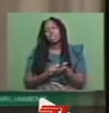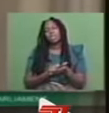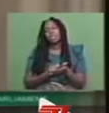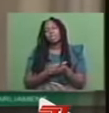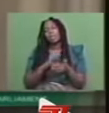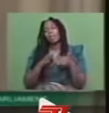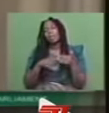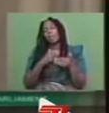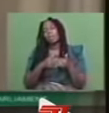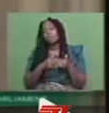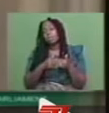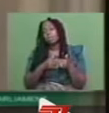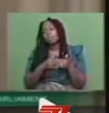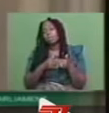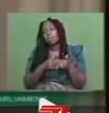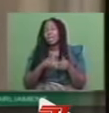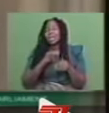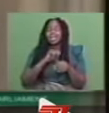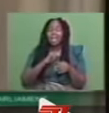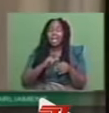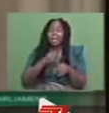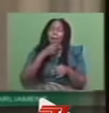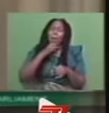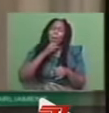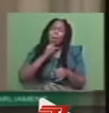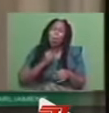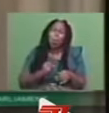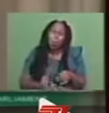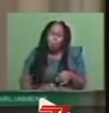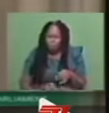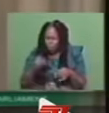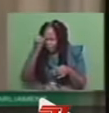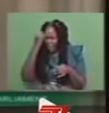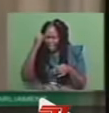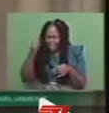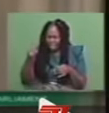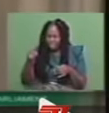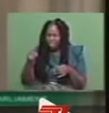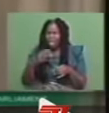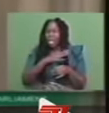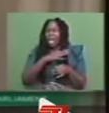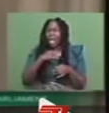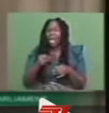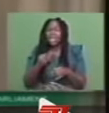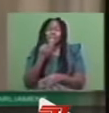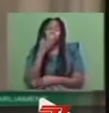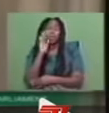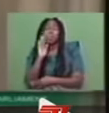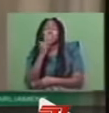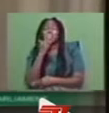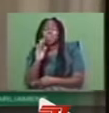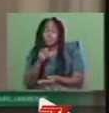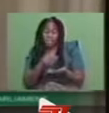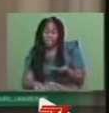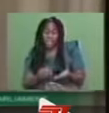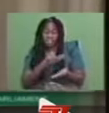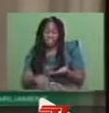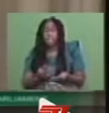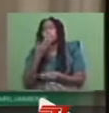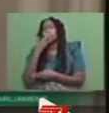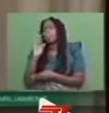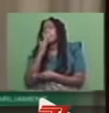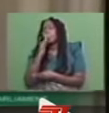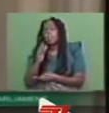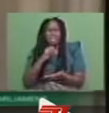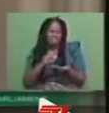Recycled, broken promises. I will just give a few recycled, broken promises. That is why I say they are promises